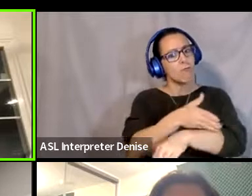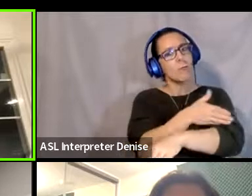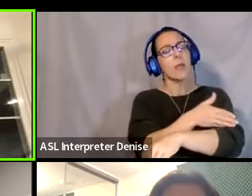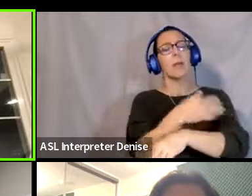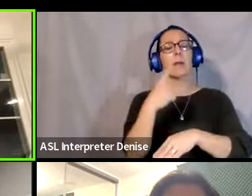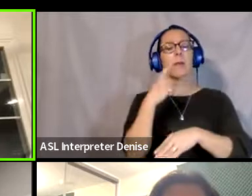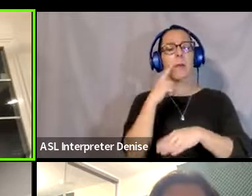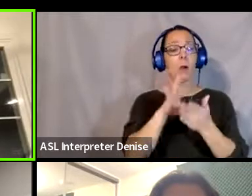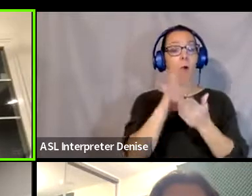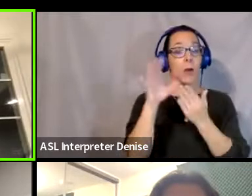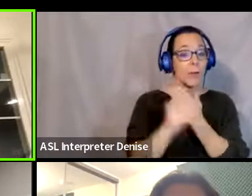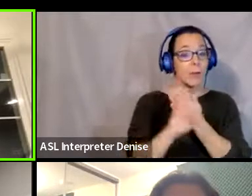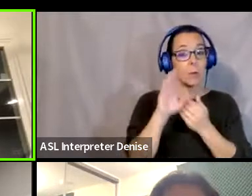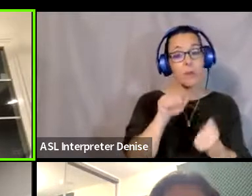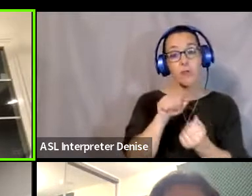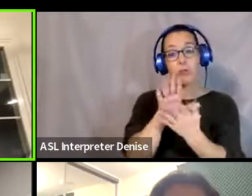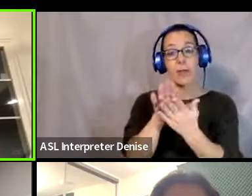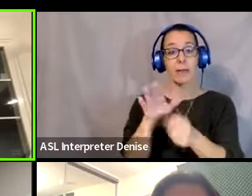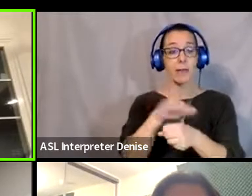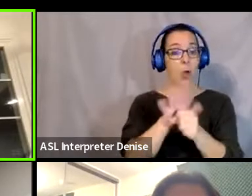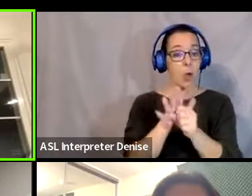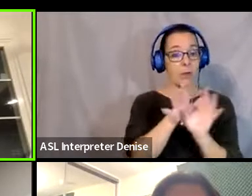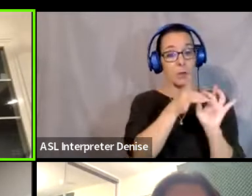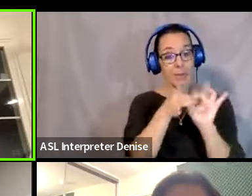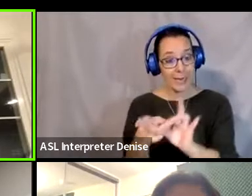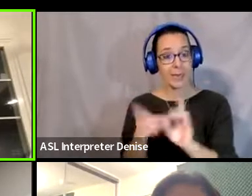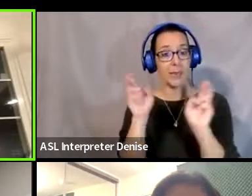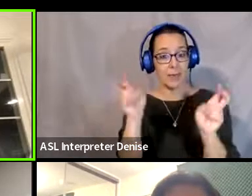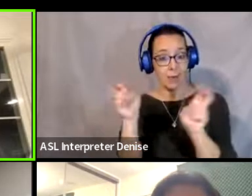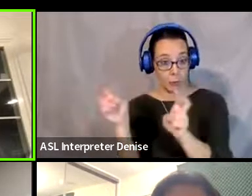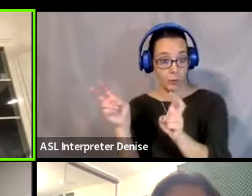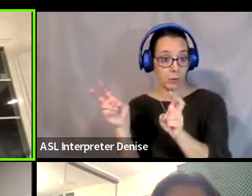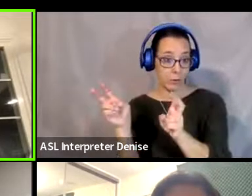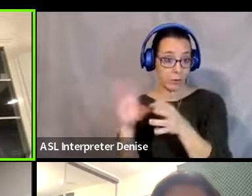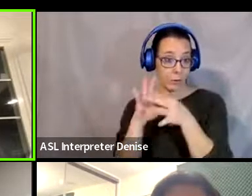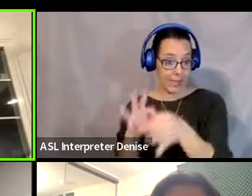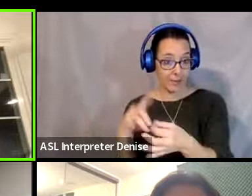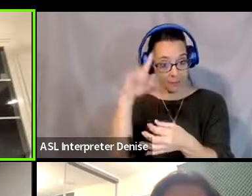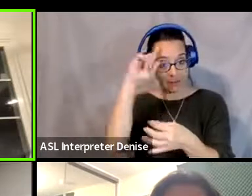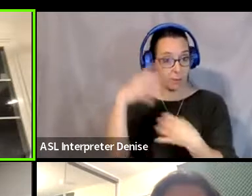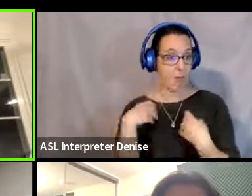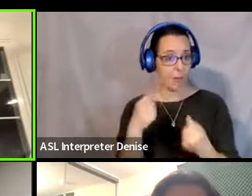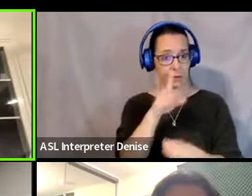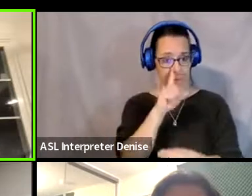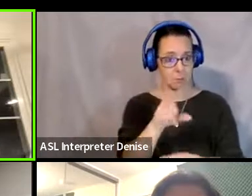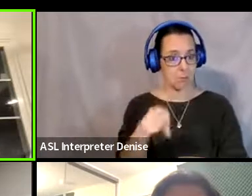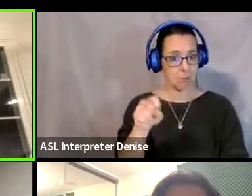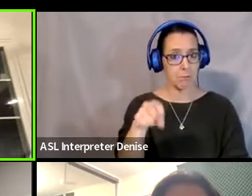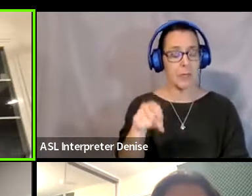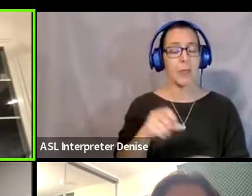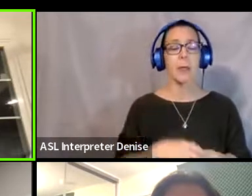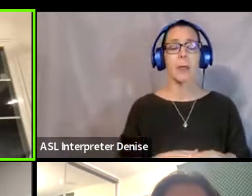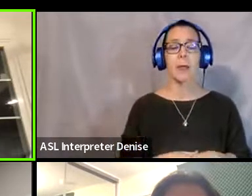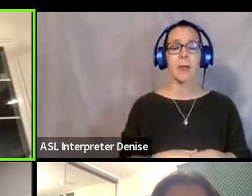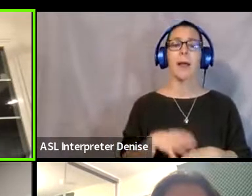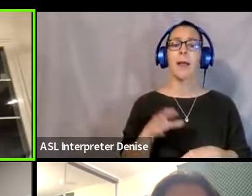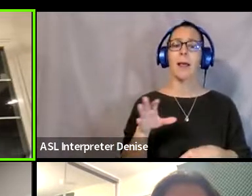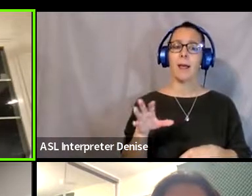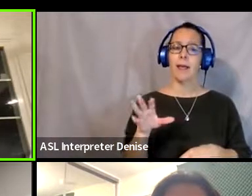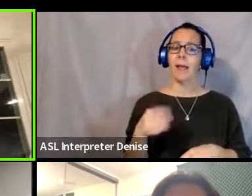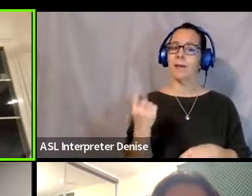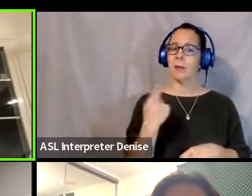address COVID-related, especially issues regarding mental health. This is definitely on our